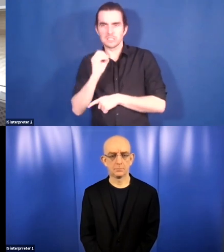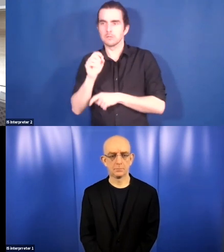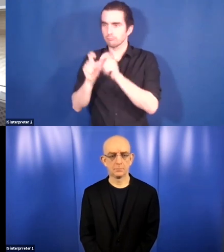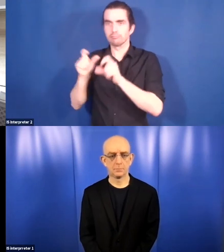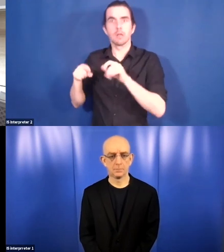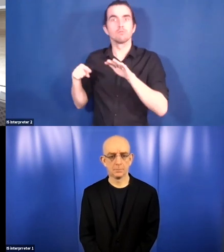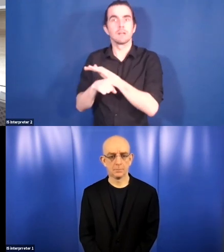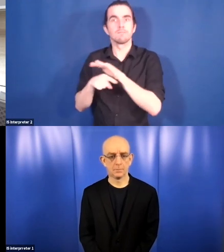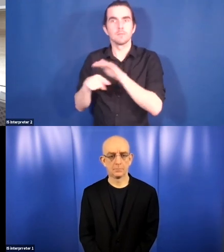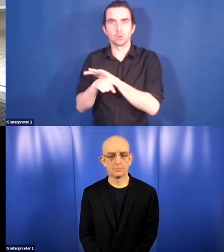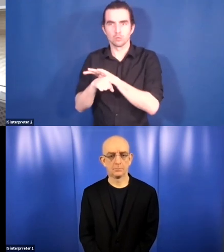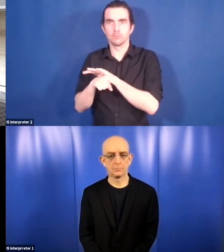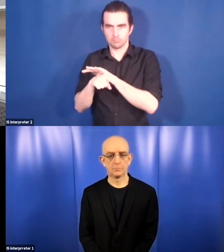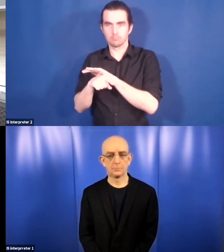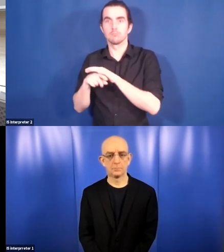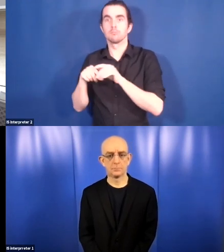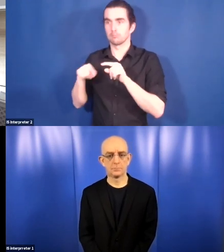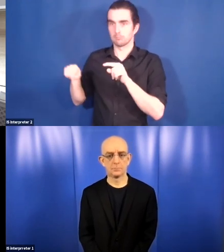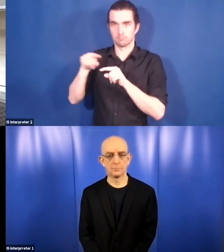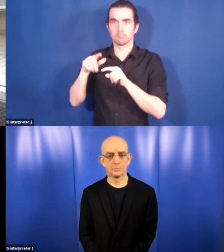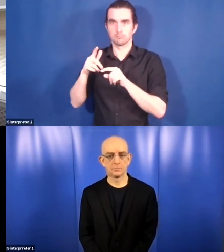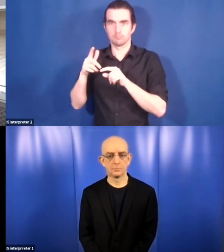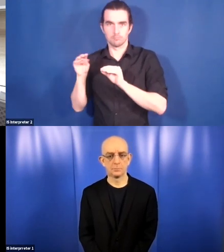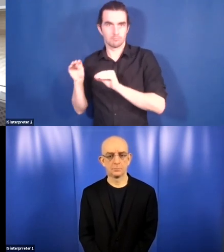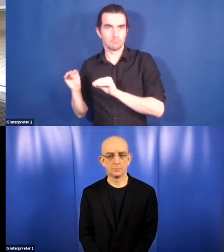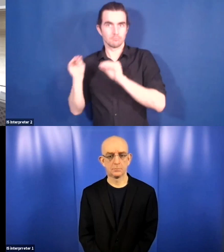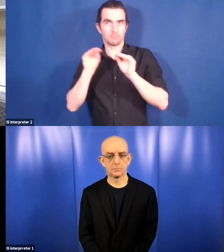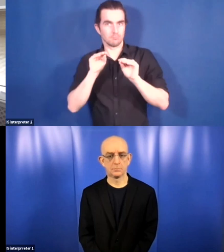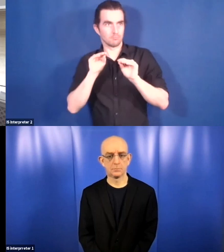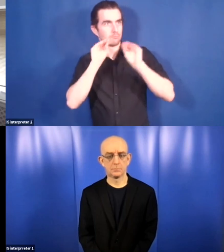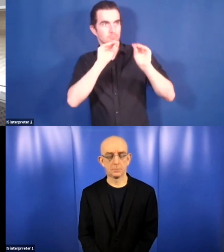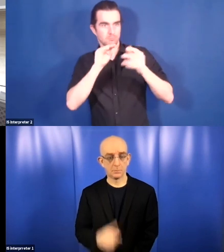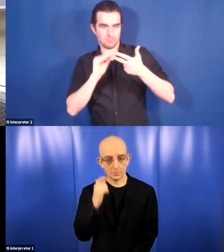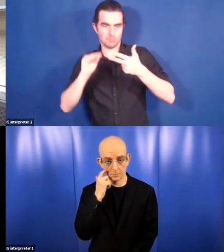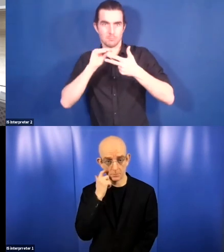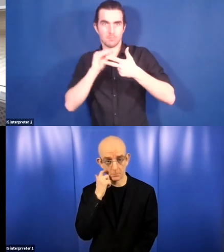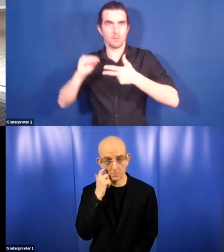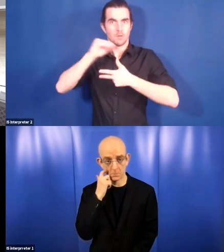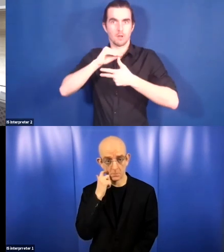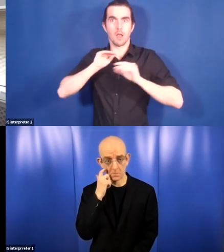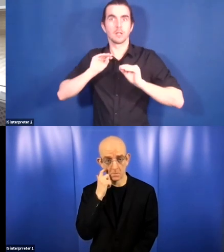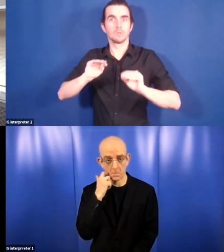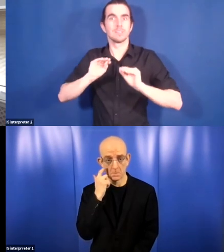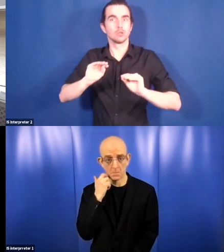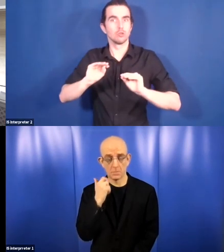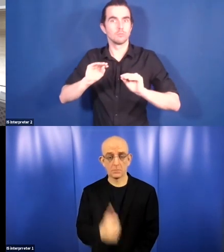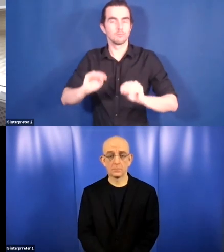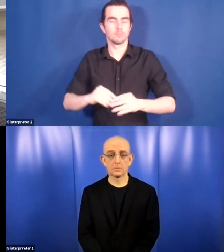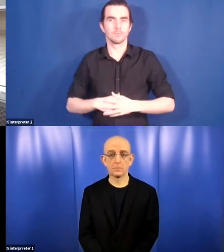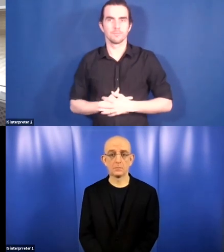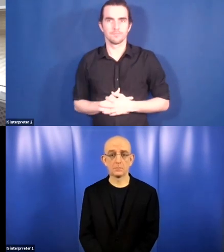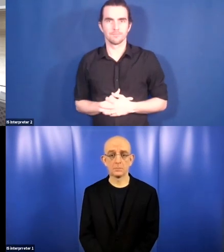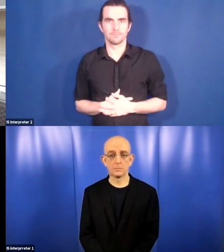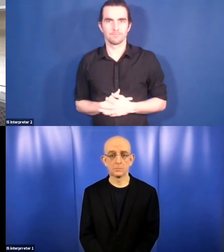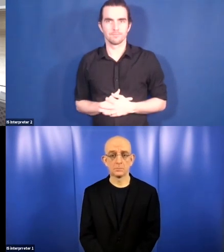age access education by 2030. So by the time of the Sustainable